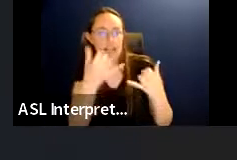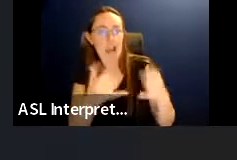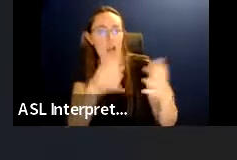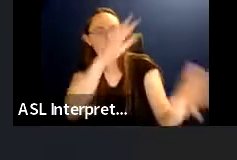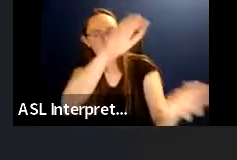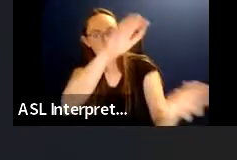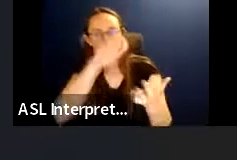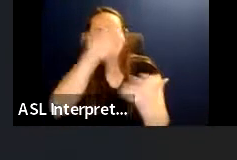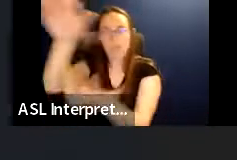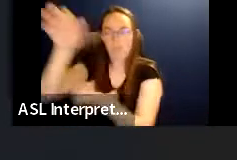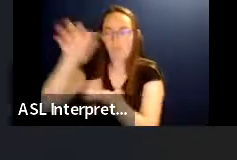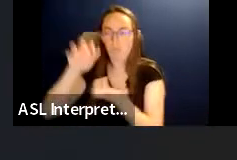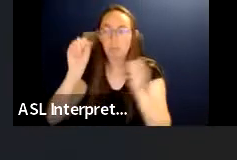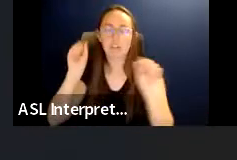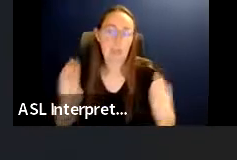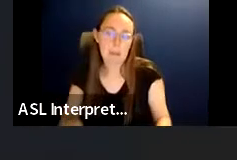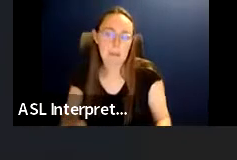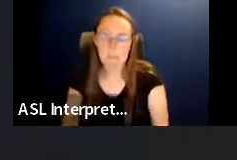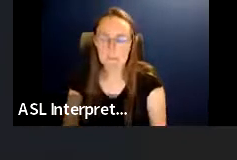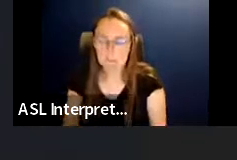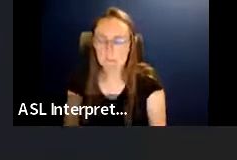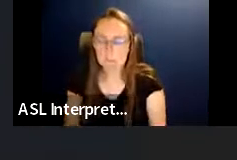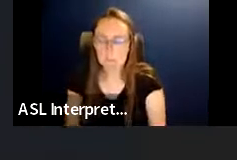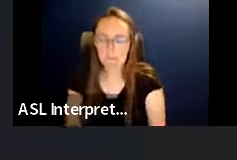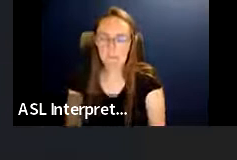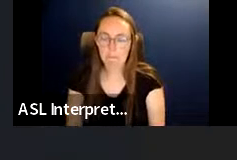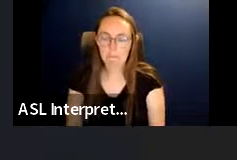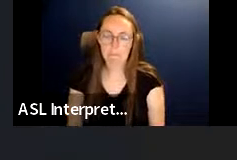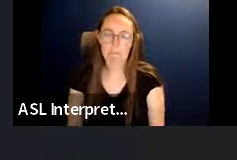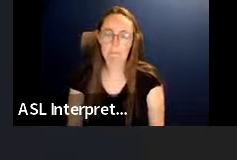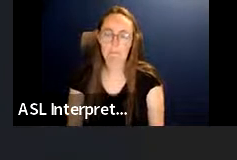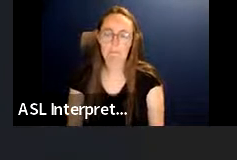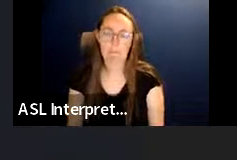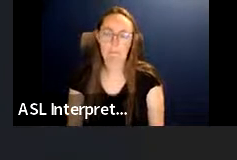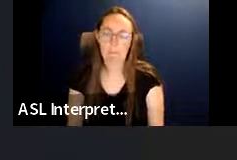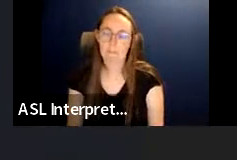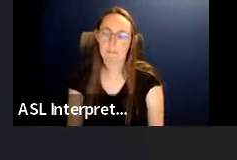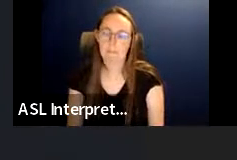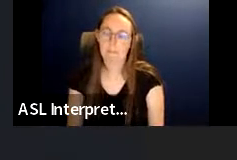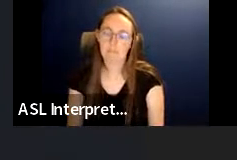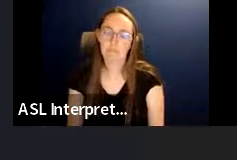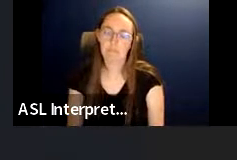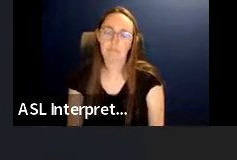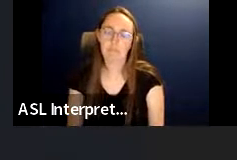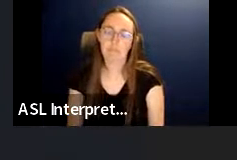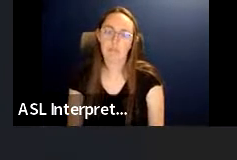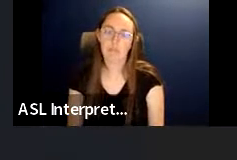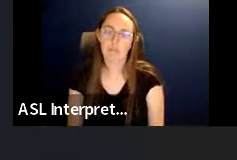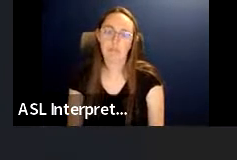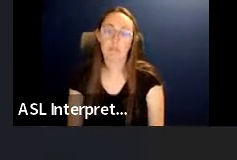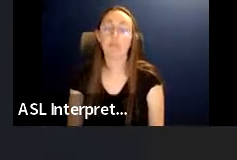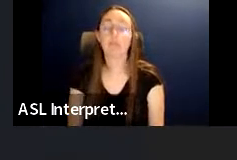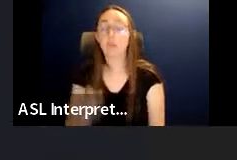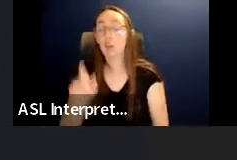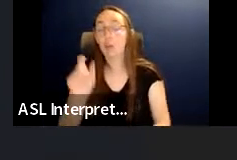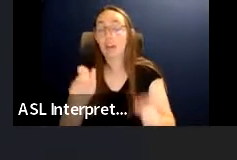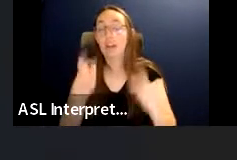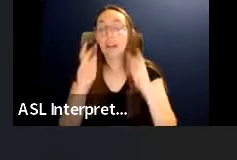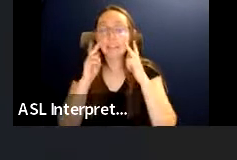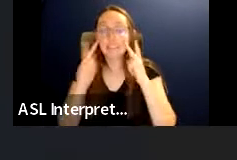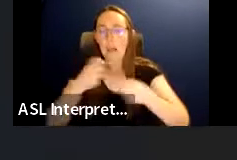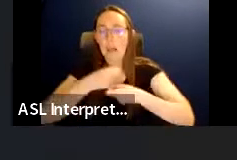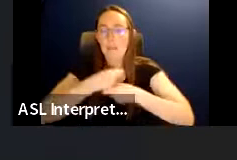supplies you need, and then you go and hit the road with all your tools and materials. You also see maker